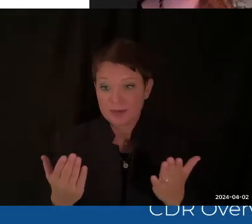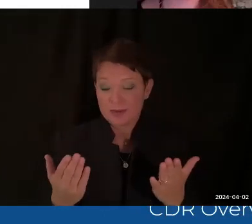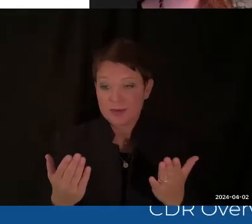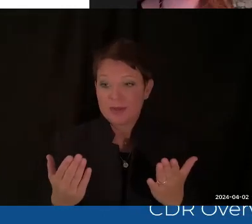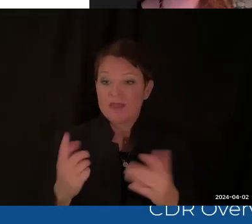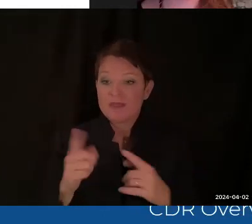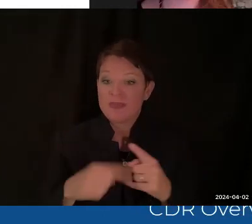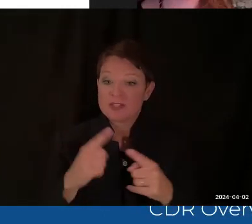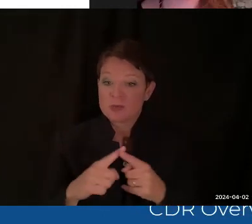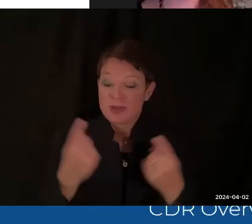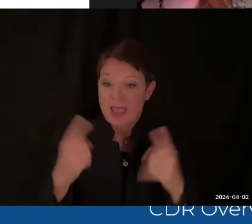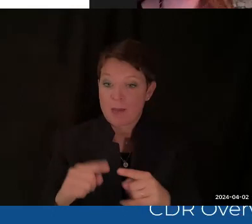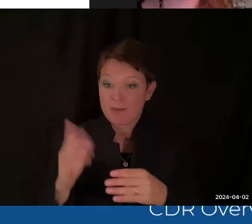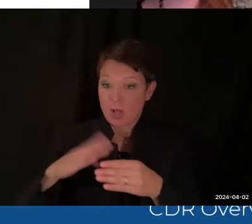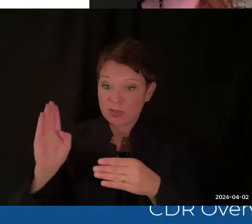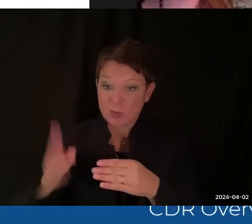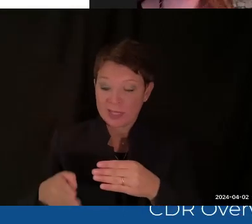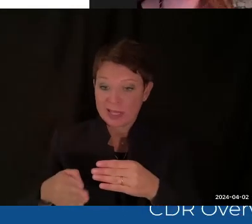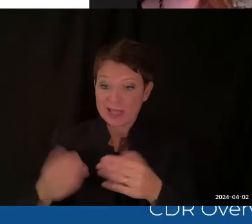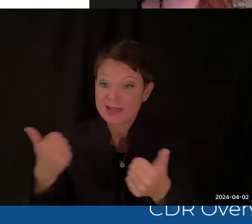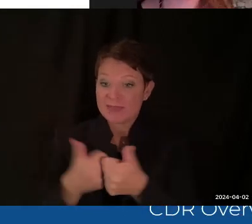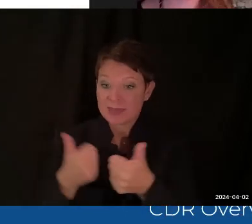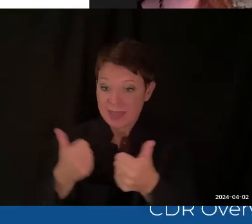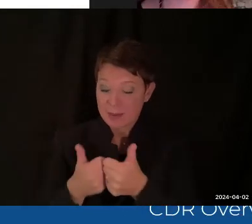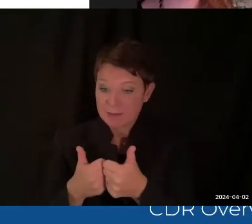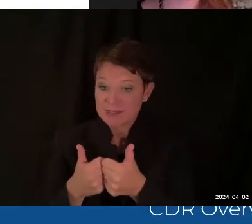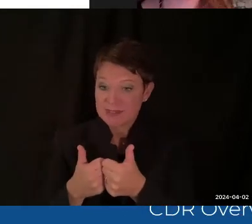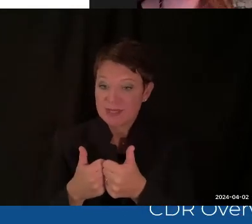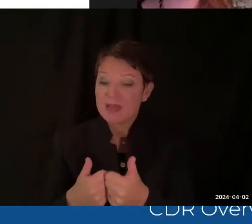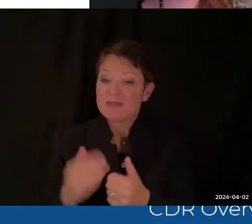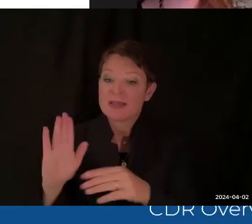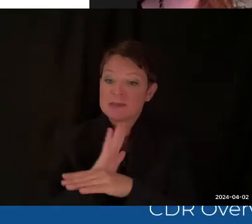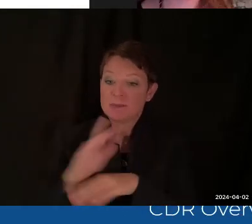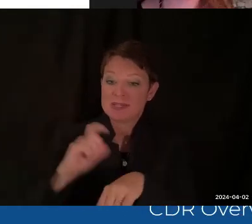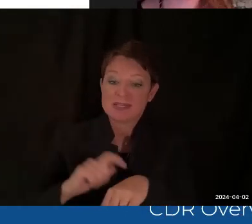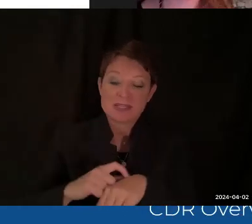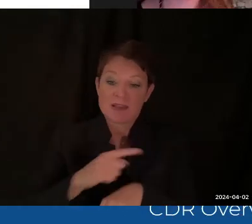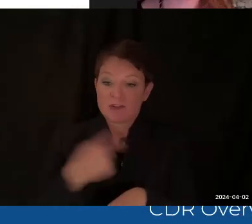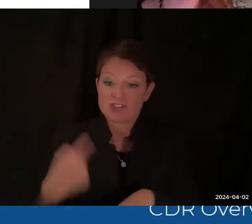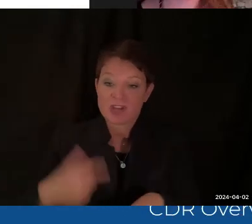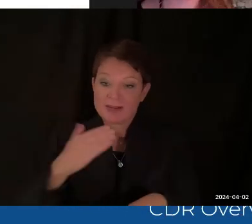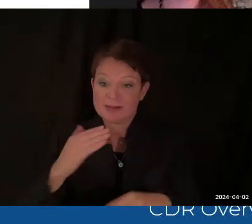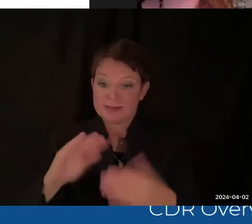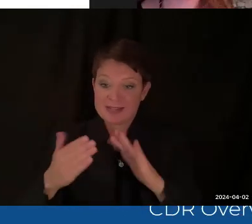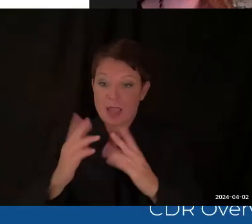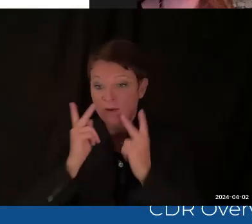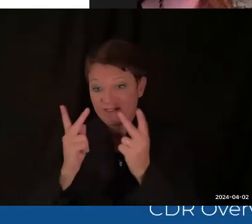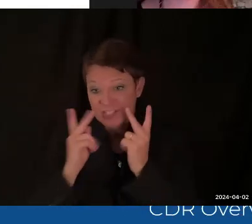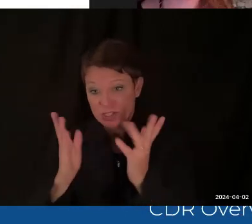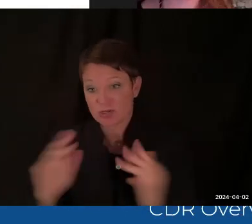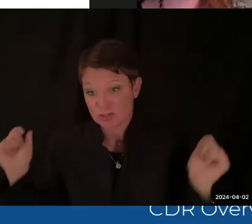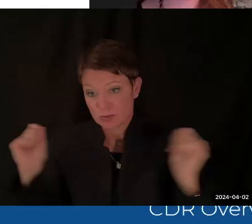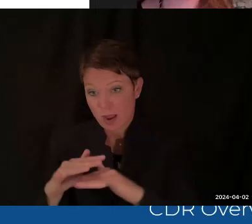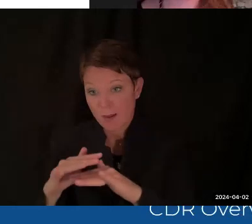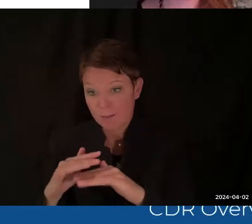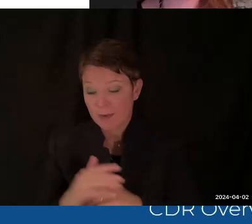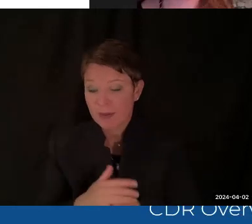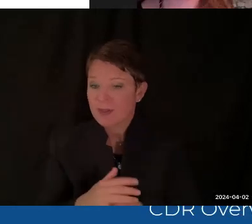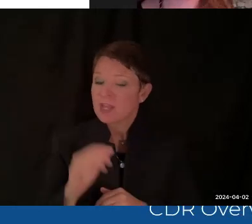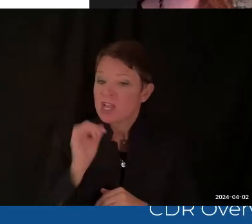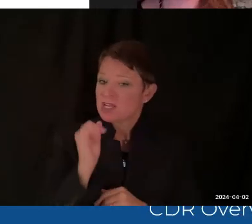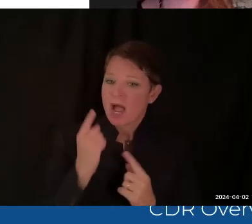And when these happen on weekends, that is the games, those are peak times for Chinatown visits. So not taking